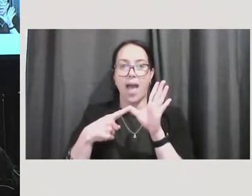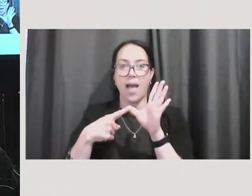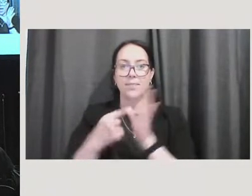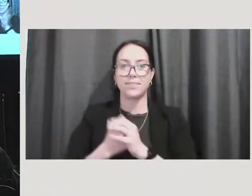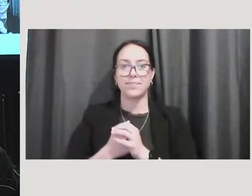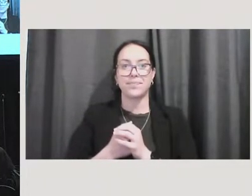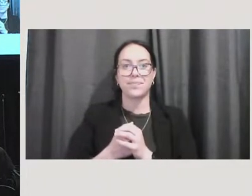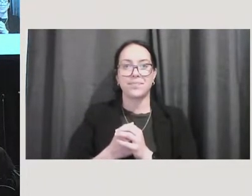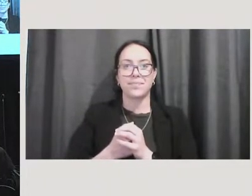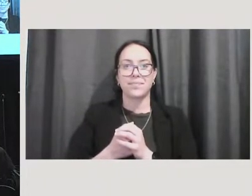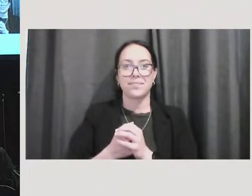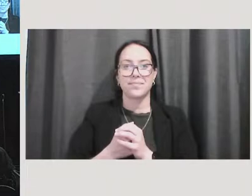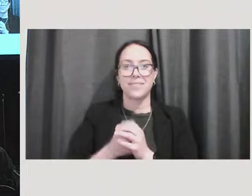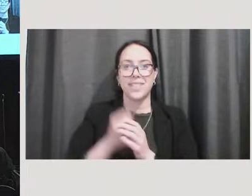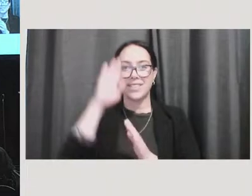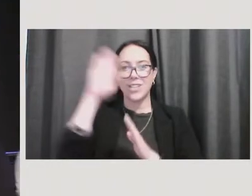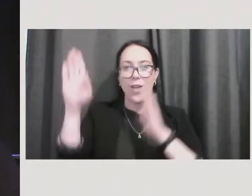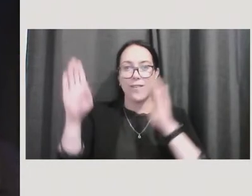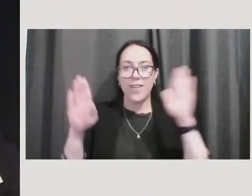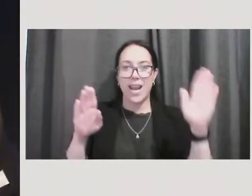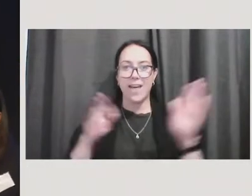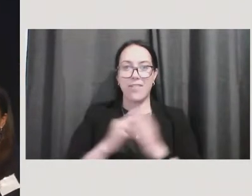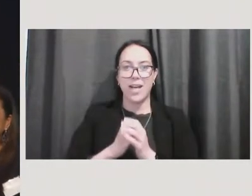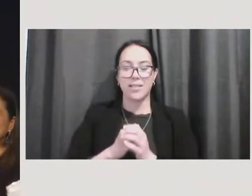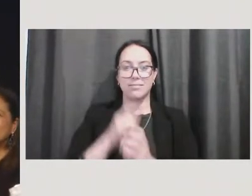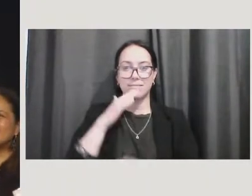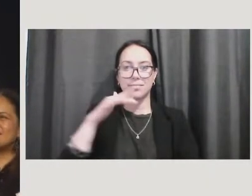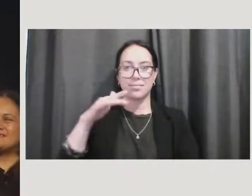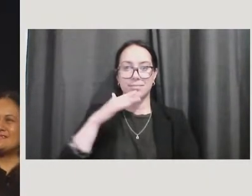sale of a lover or sorry